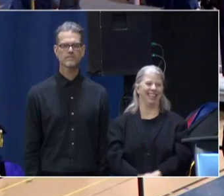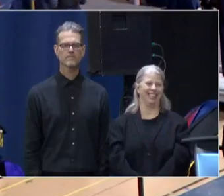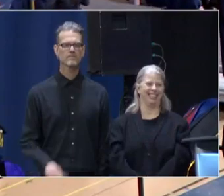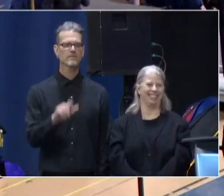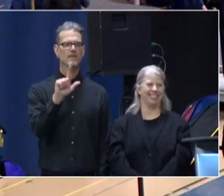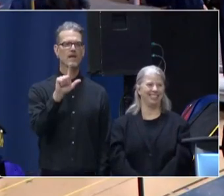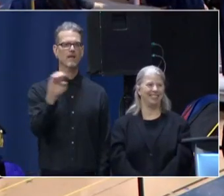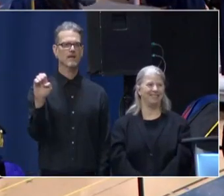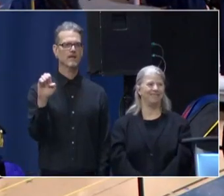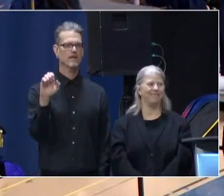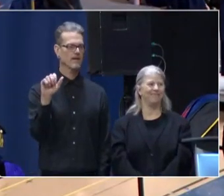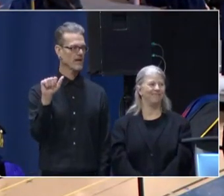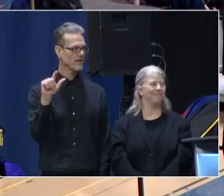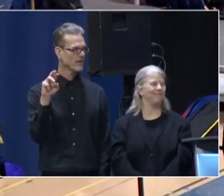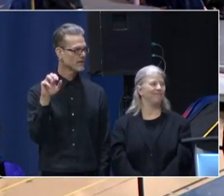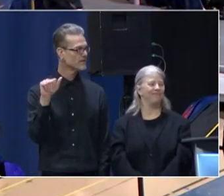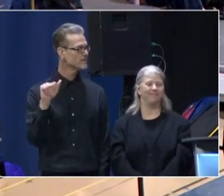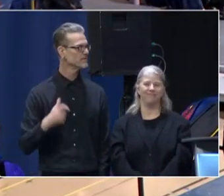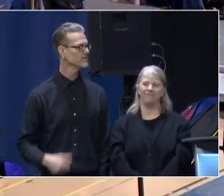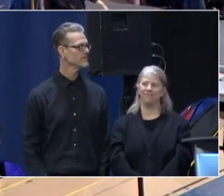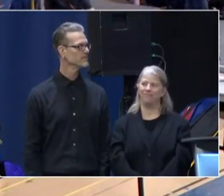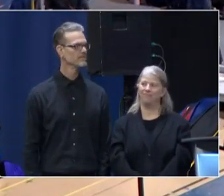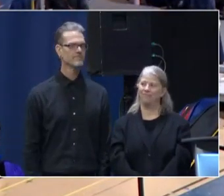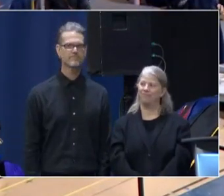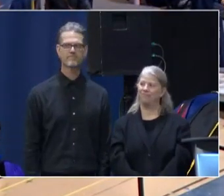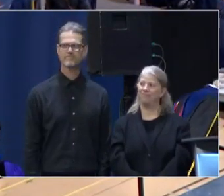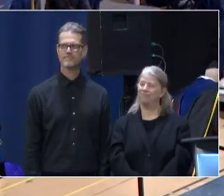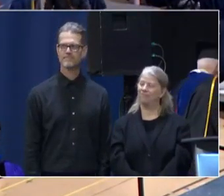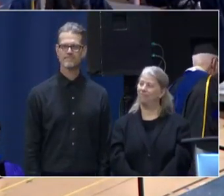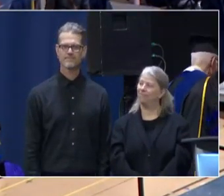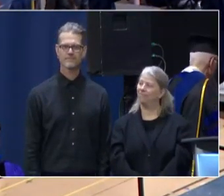Lee Aloha Amor.